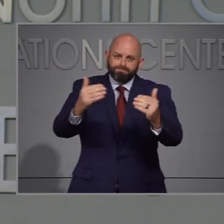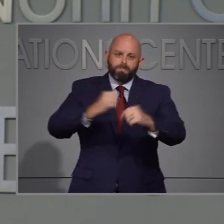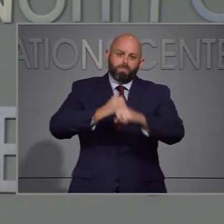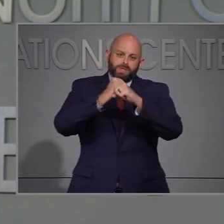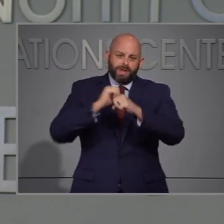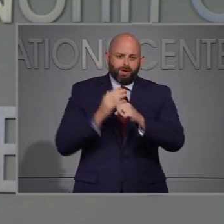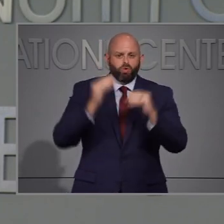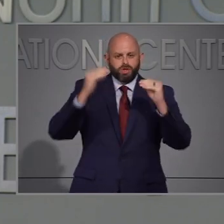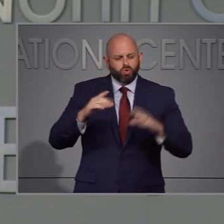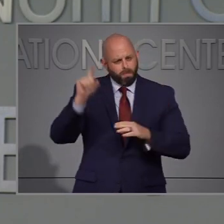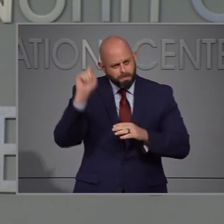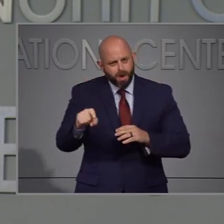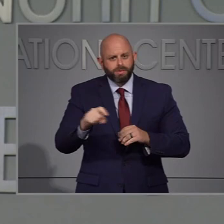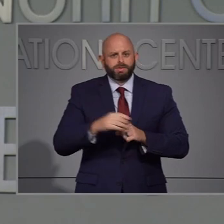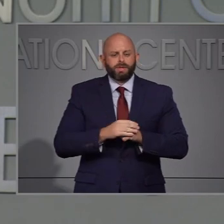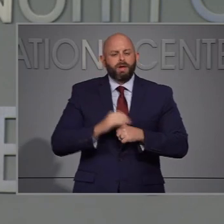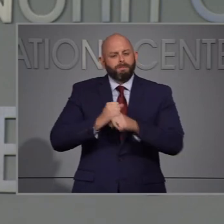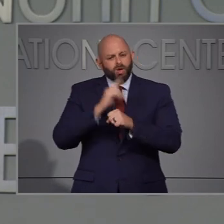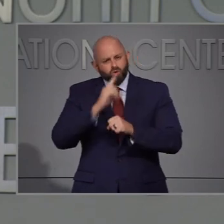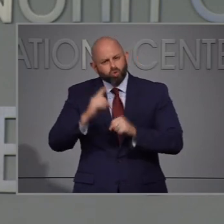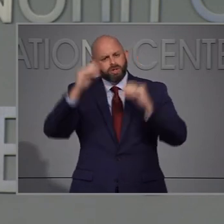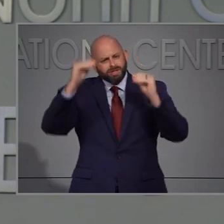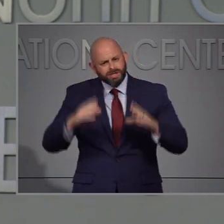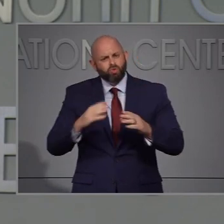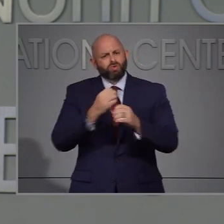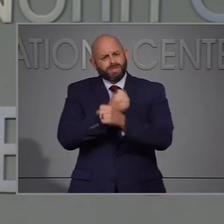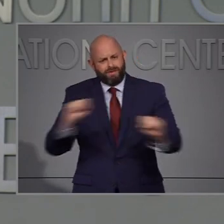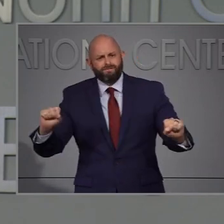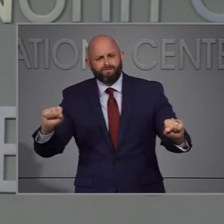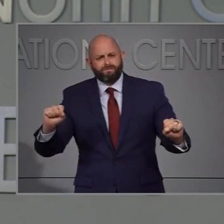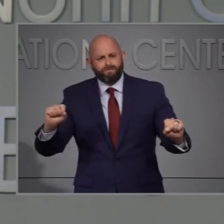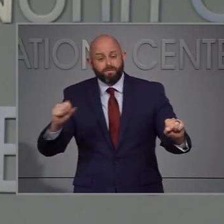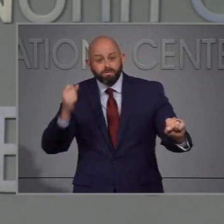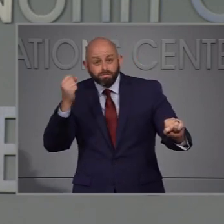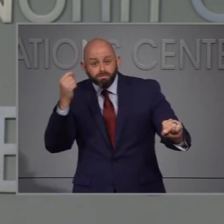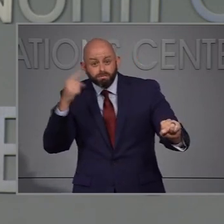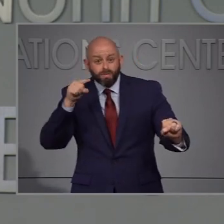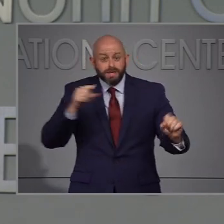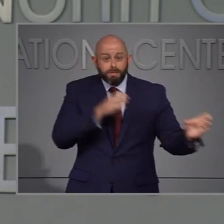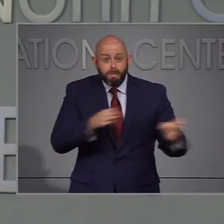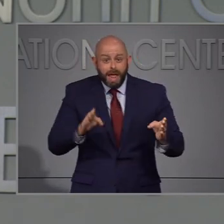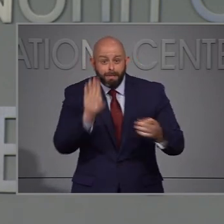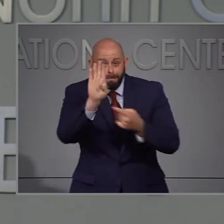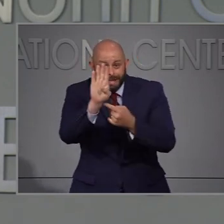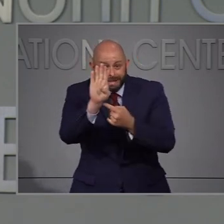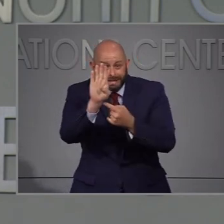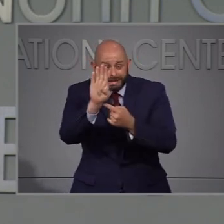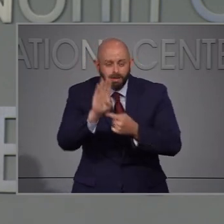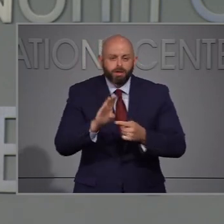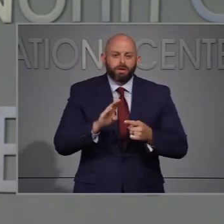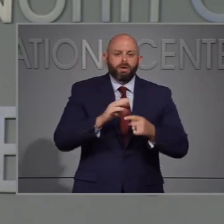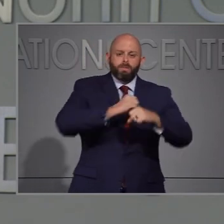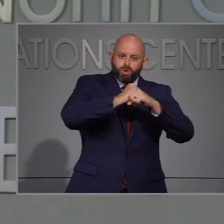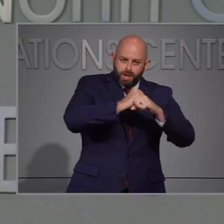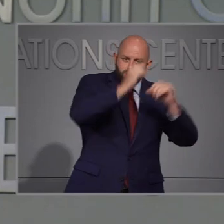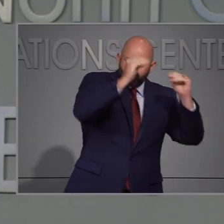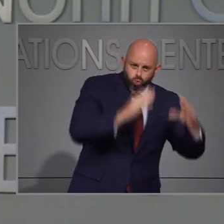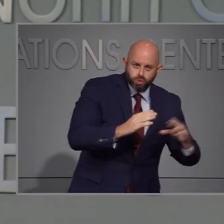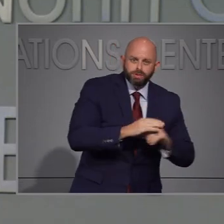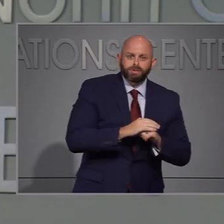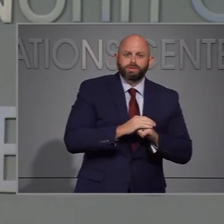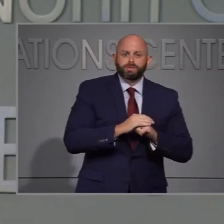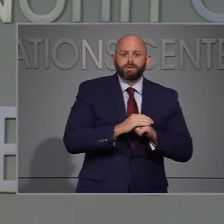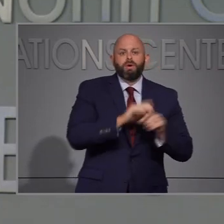them. Ensuring this plan protects not just students, but teachers and staff too, is